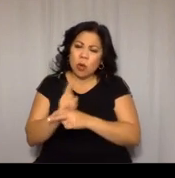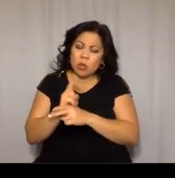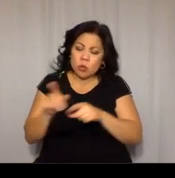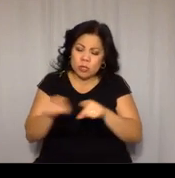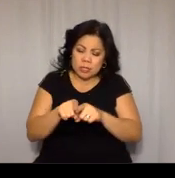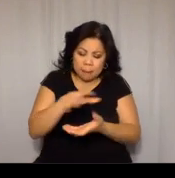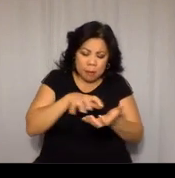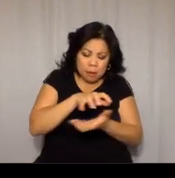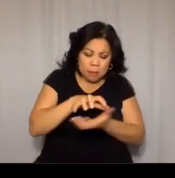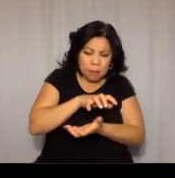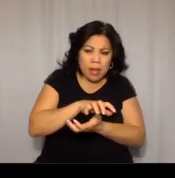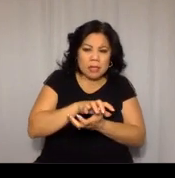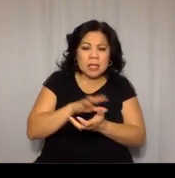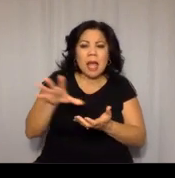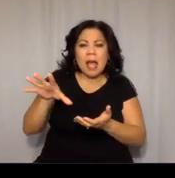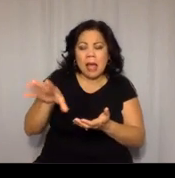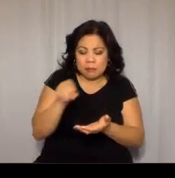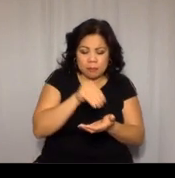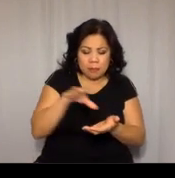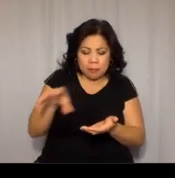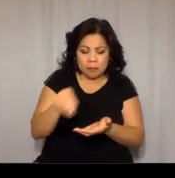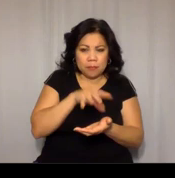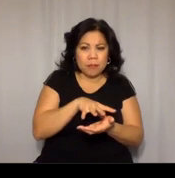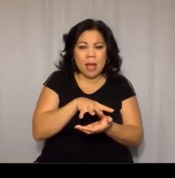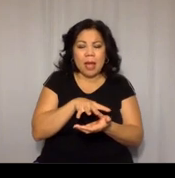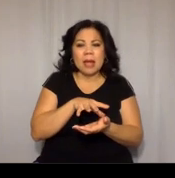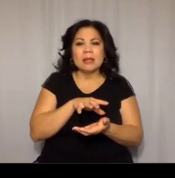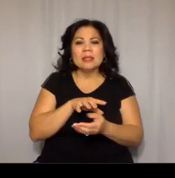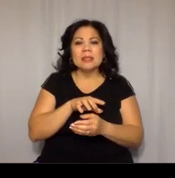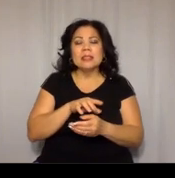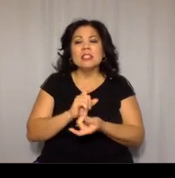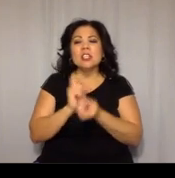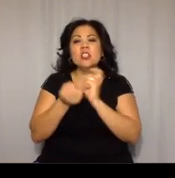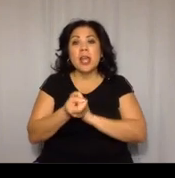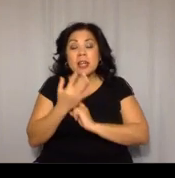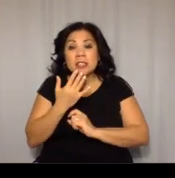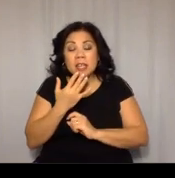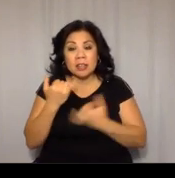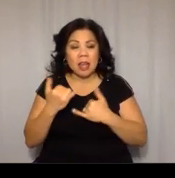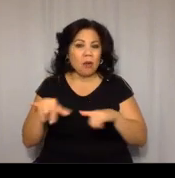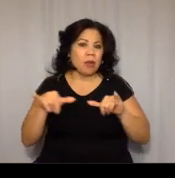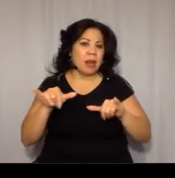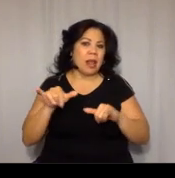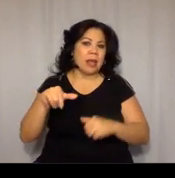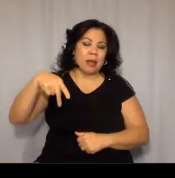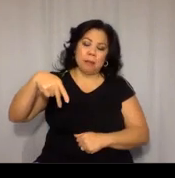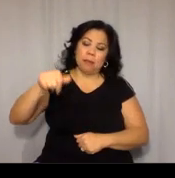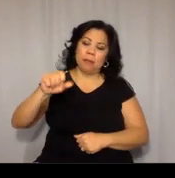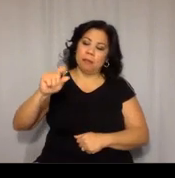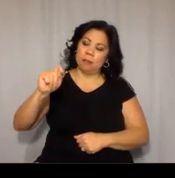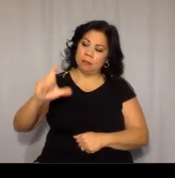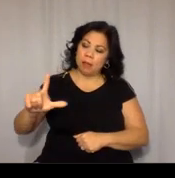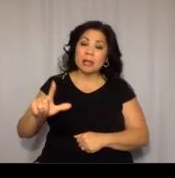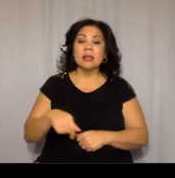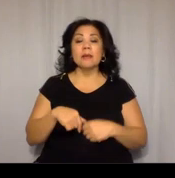same pile, and now I've made it into what we call a pastel. Ooh, very pretty. So now we've got a pastel. You